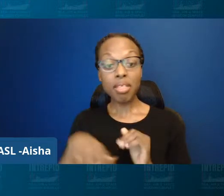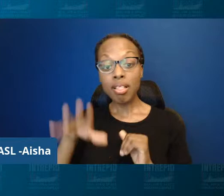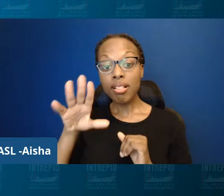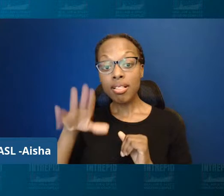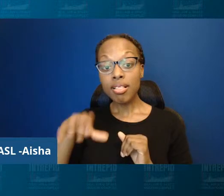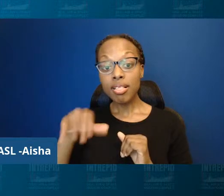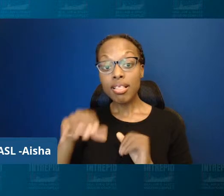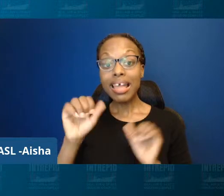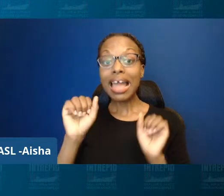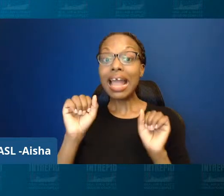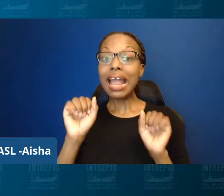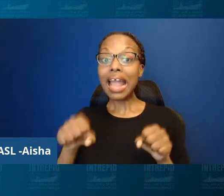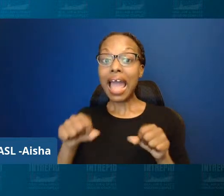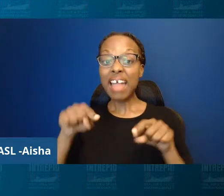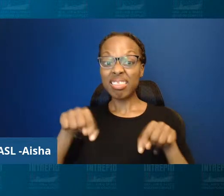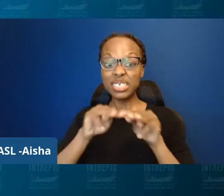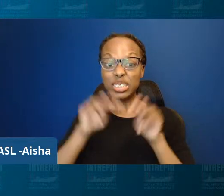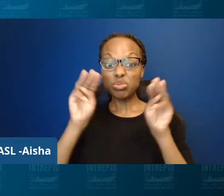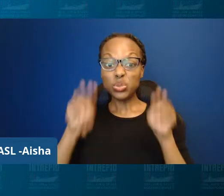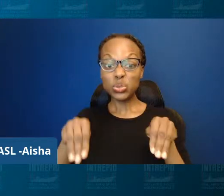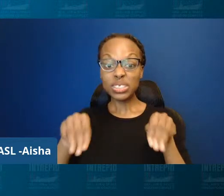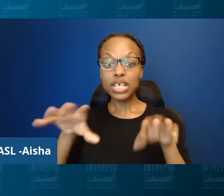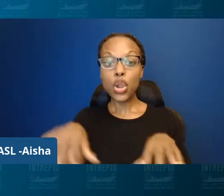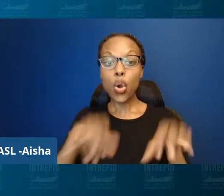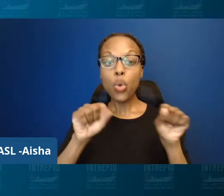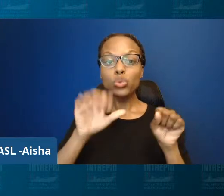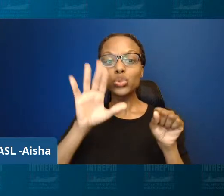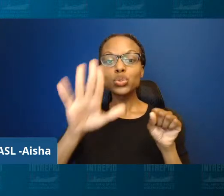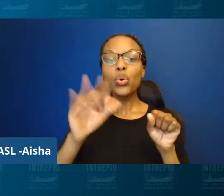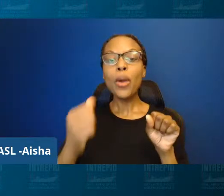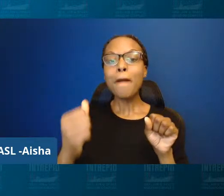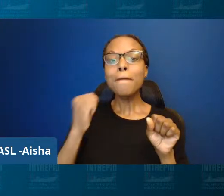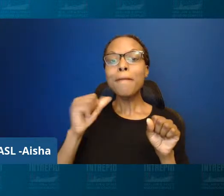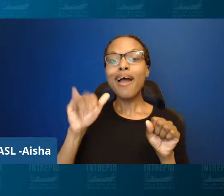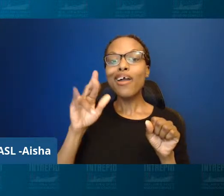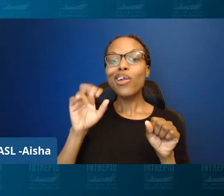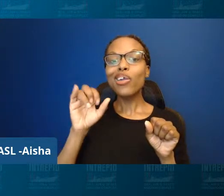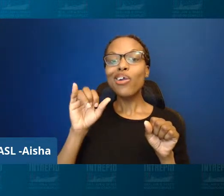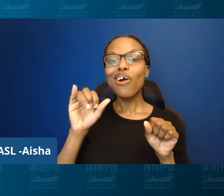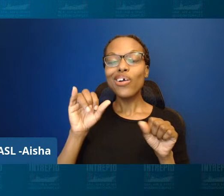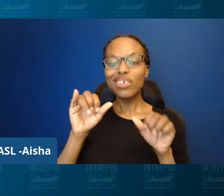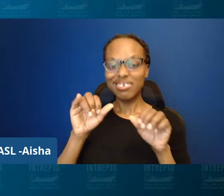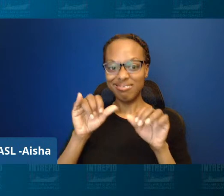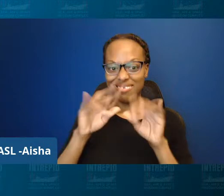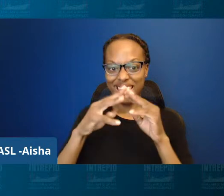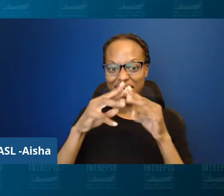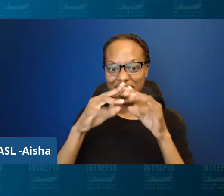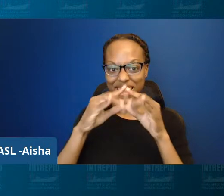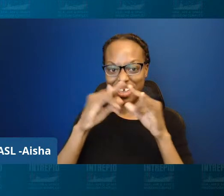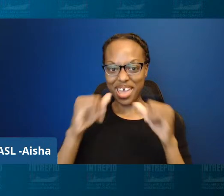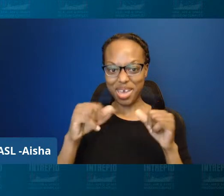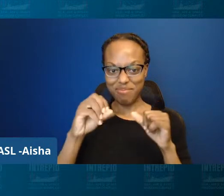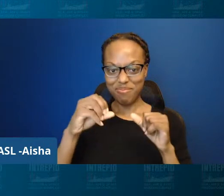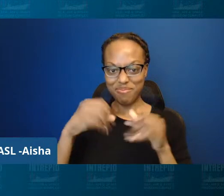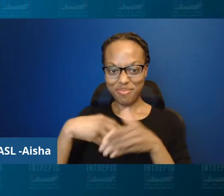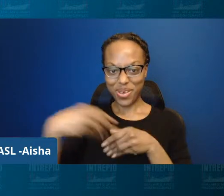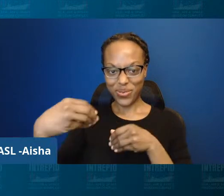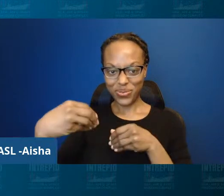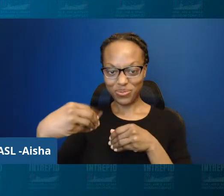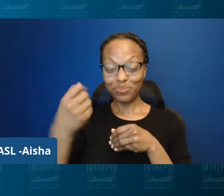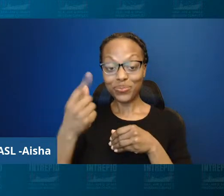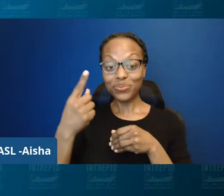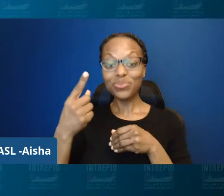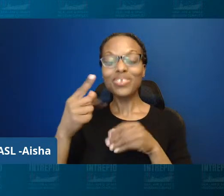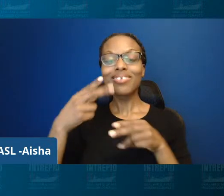Intrepid Sea, Air, and Space Museum host your backyard campout? It's true. Operation Slumber allows you to discover what life is